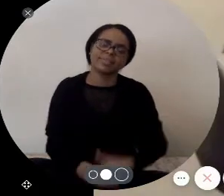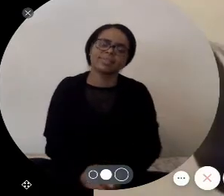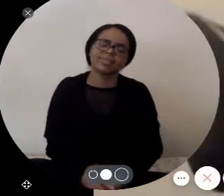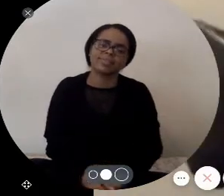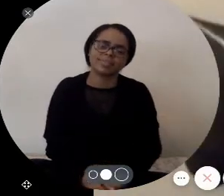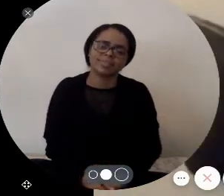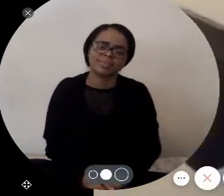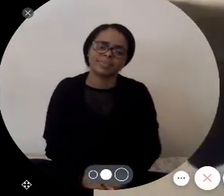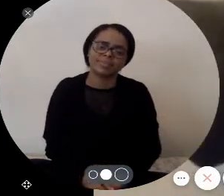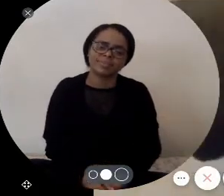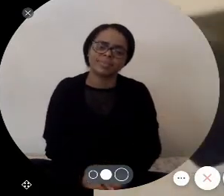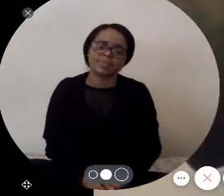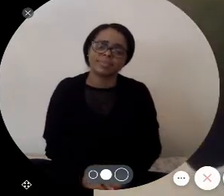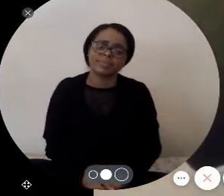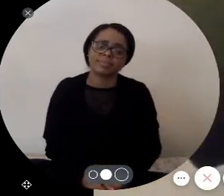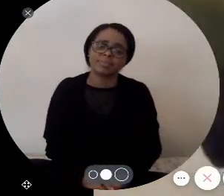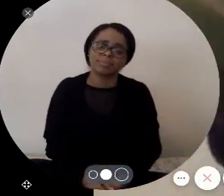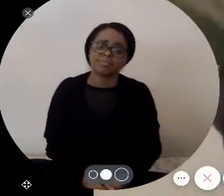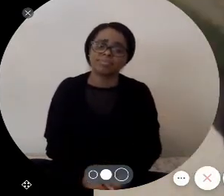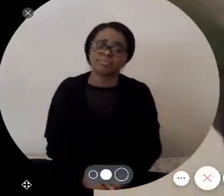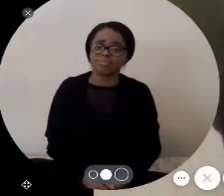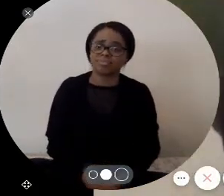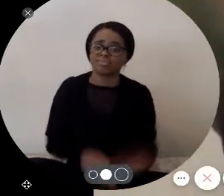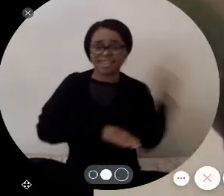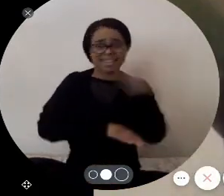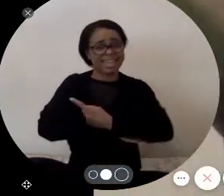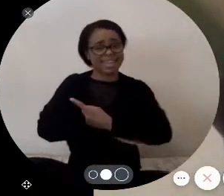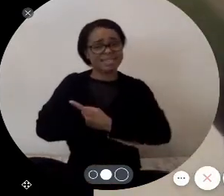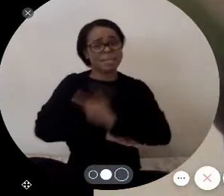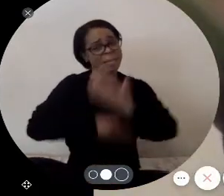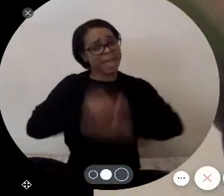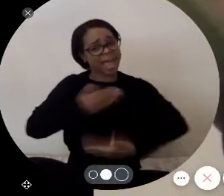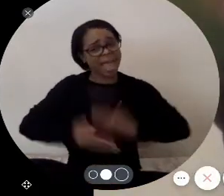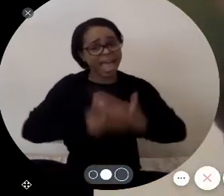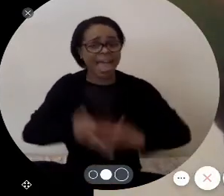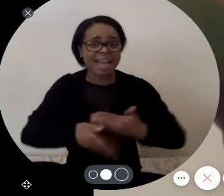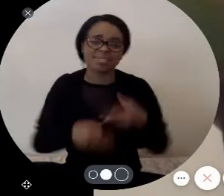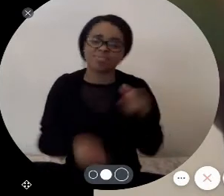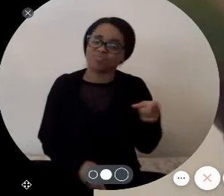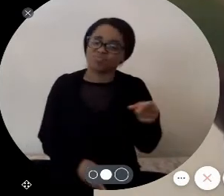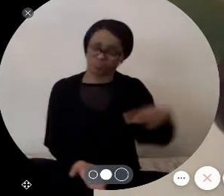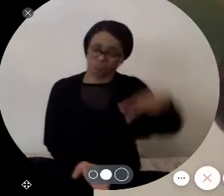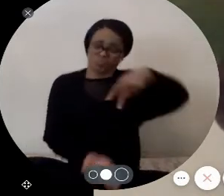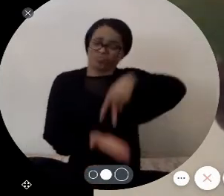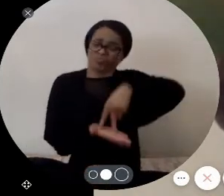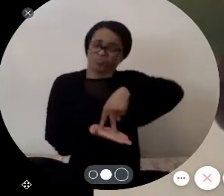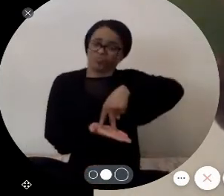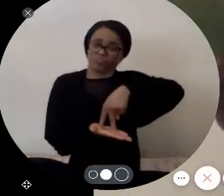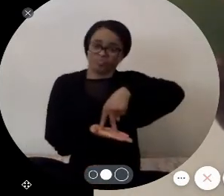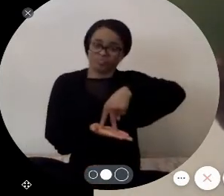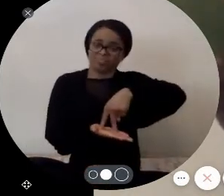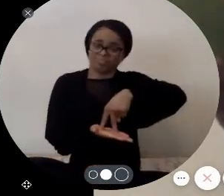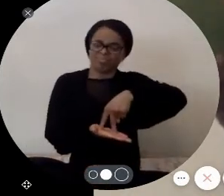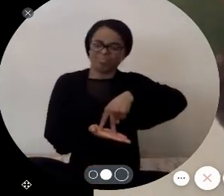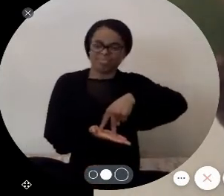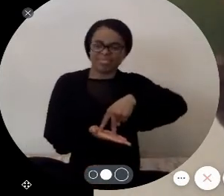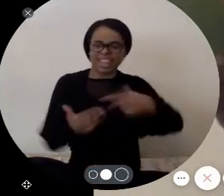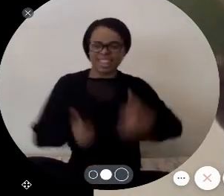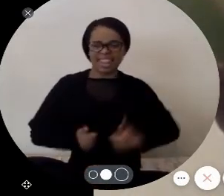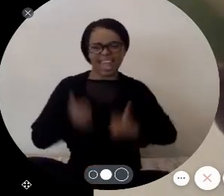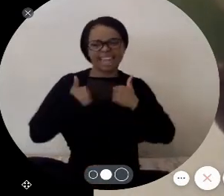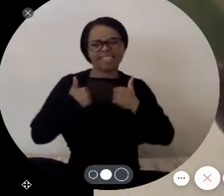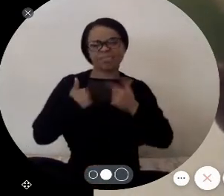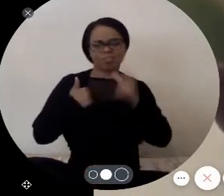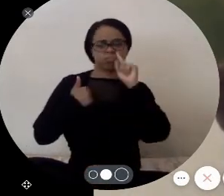As the days passed, Cordelia stayed on the ground, Life became gray. There was no